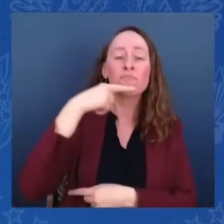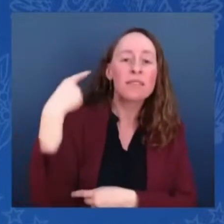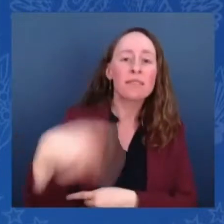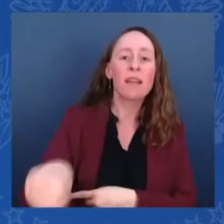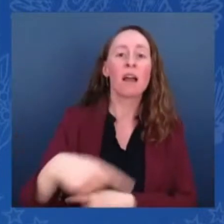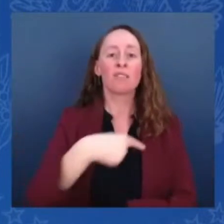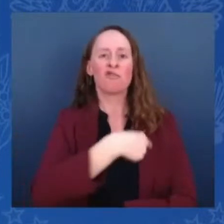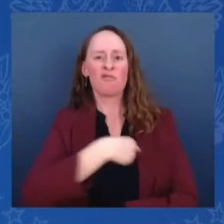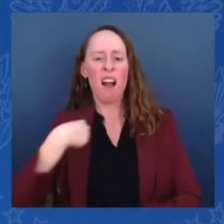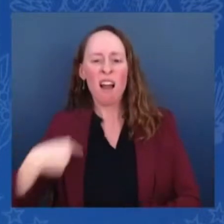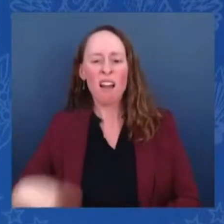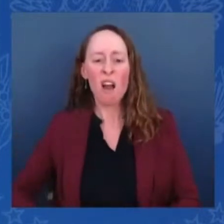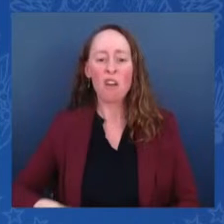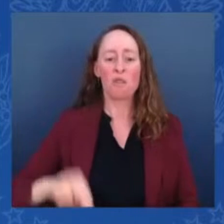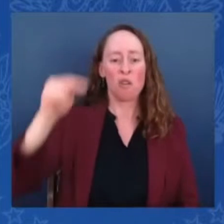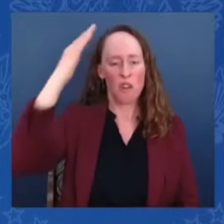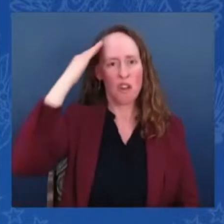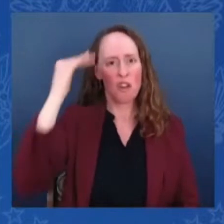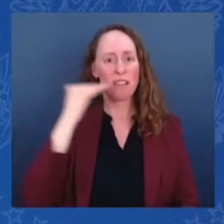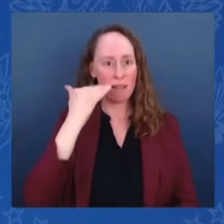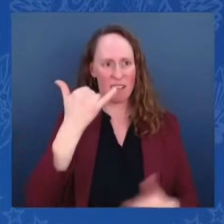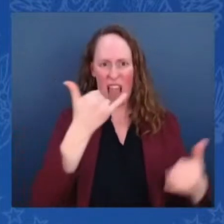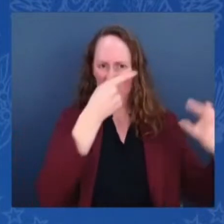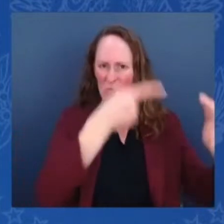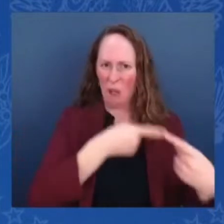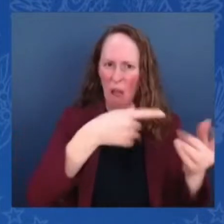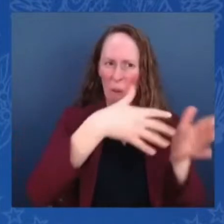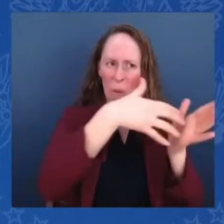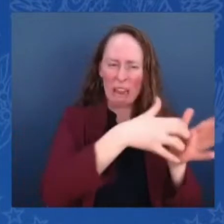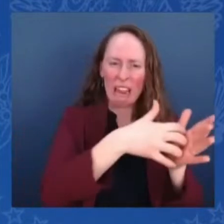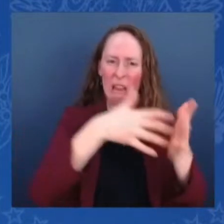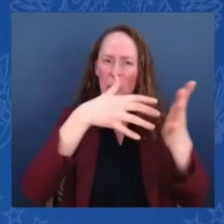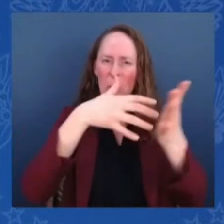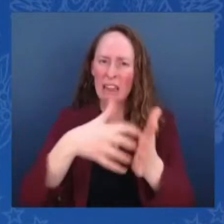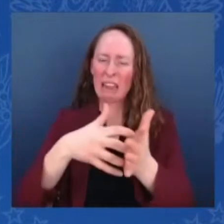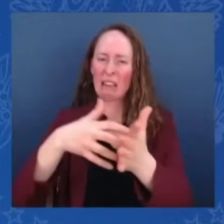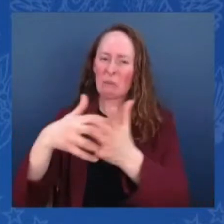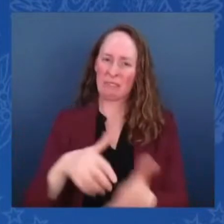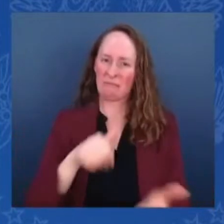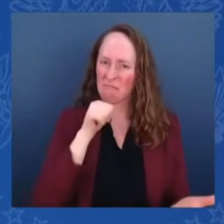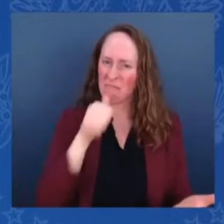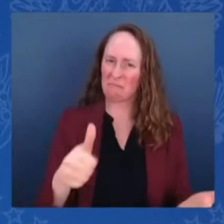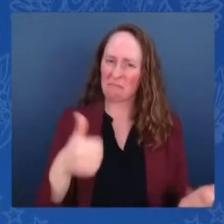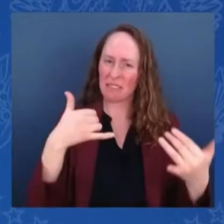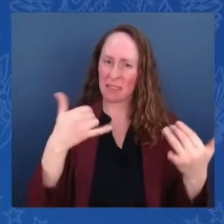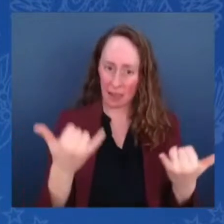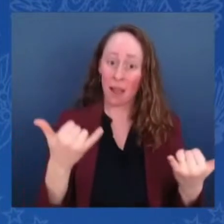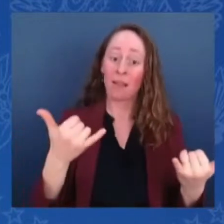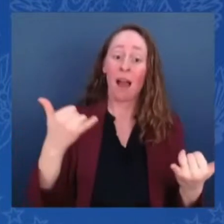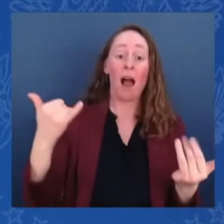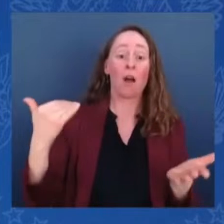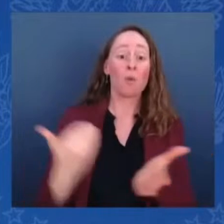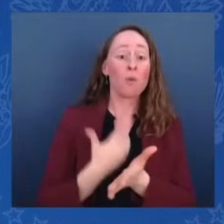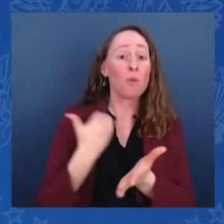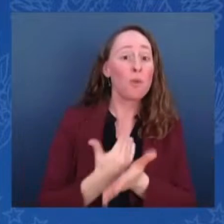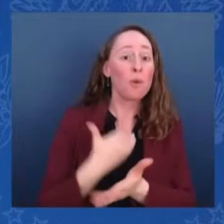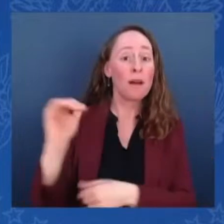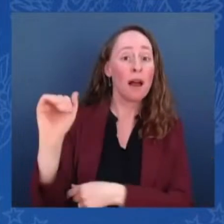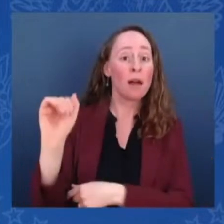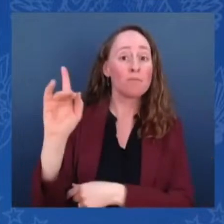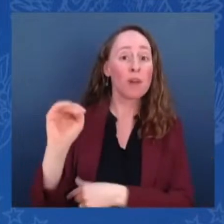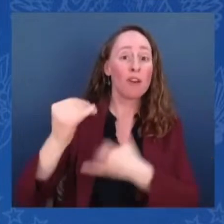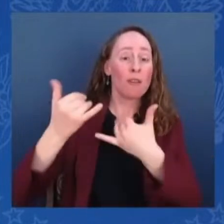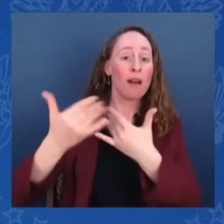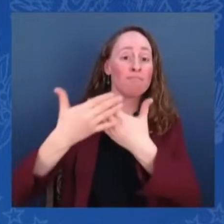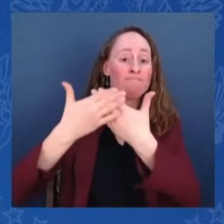weakness than out of strength. So as the new administration begins, the United States is in a fundamentally